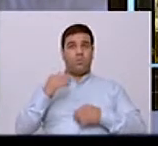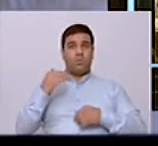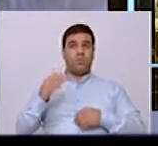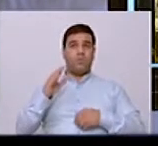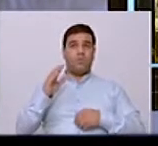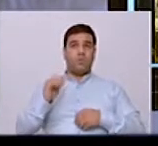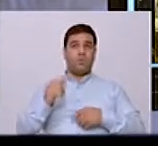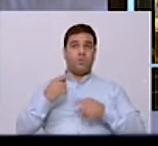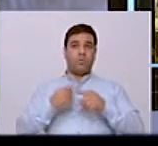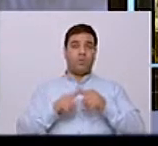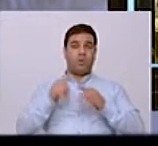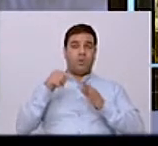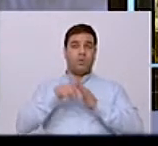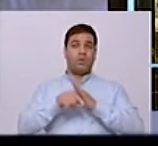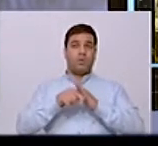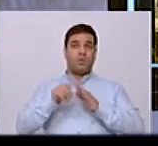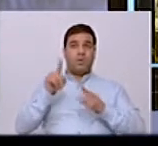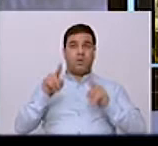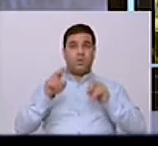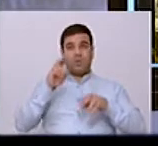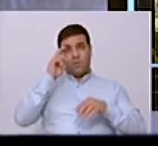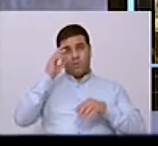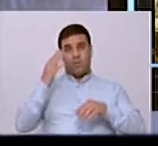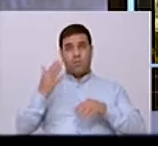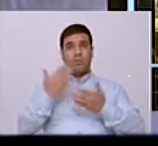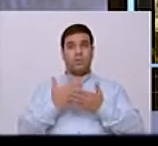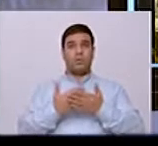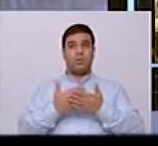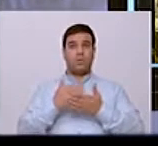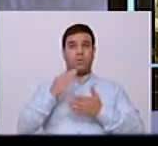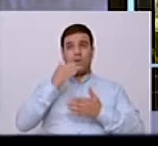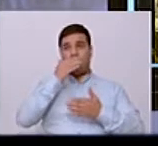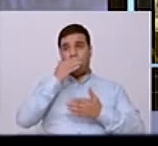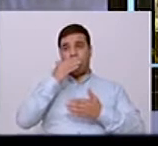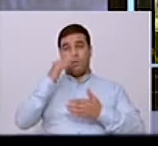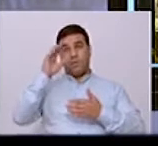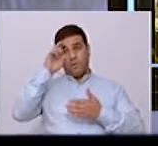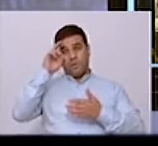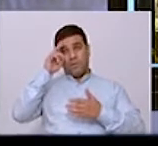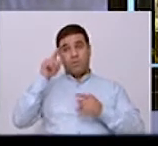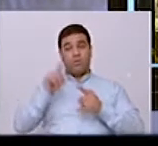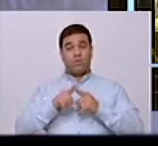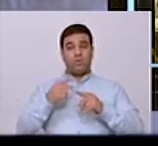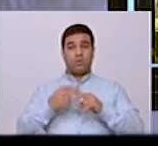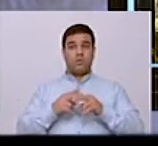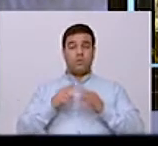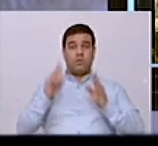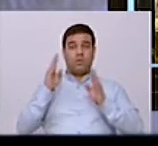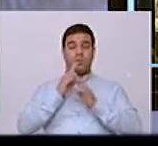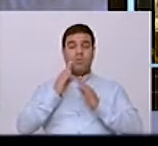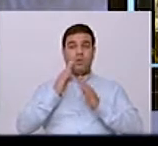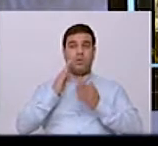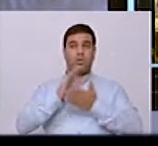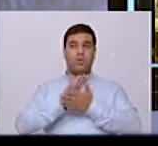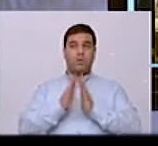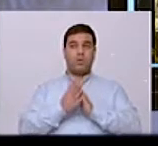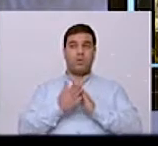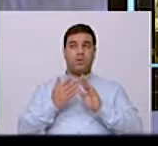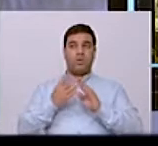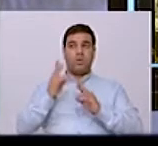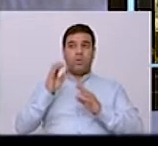Va bular ichida ayrim davlatlar, ya'ni masalan Afg'oniston davlati ham tabiiy iqlim sharoitining